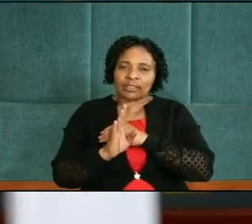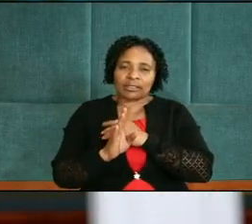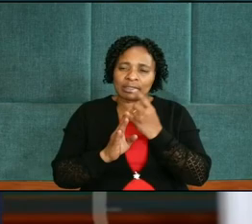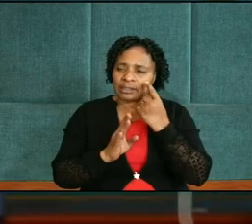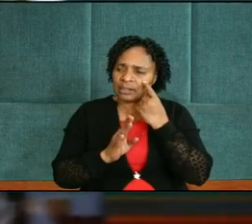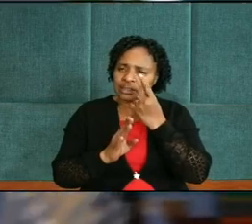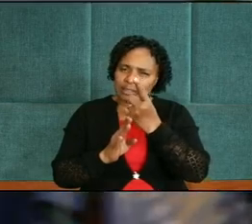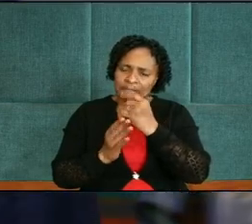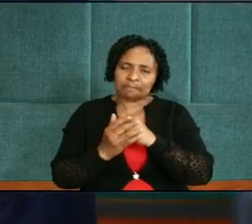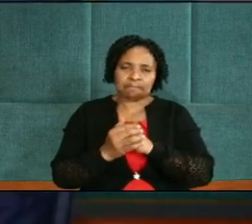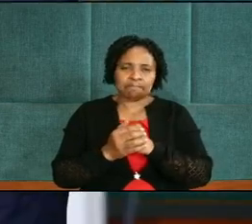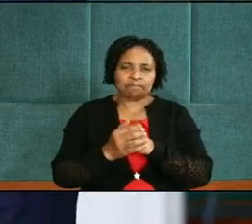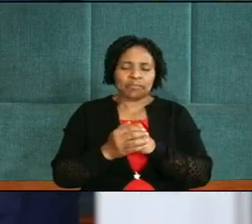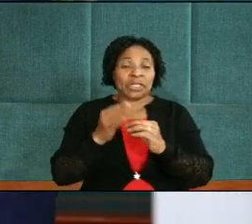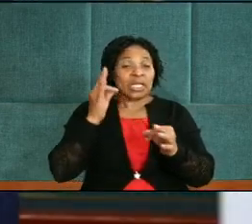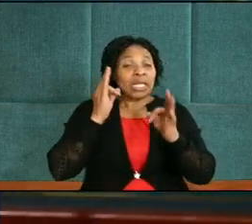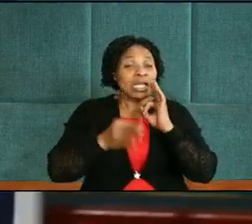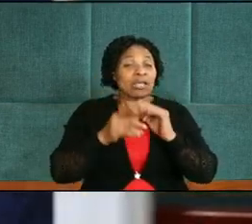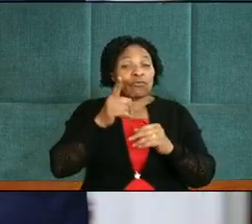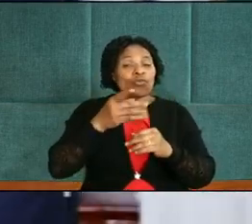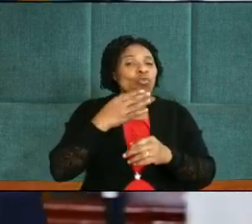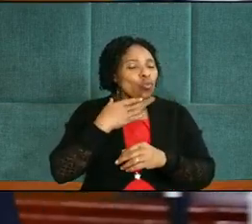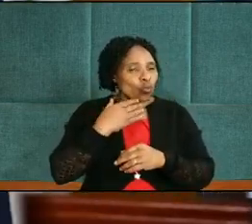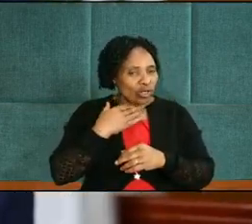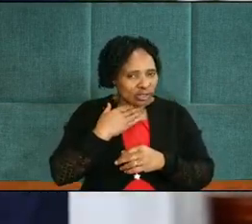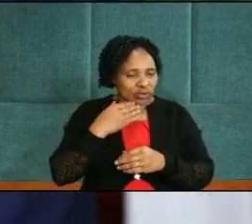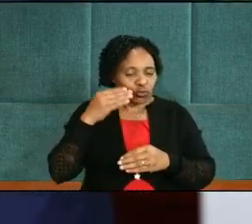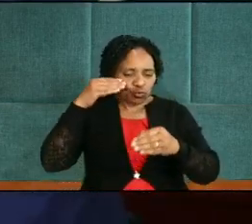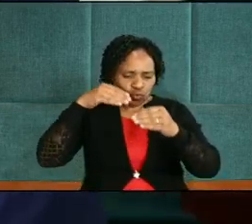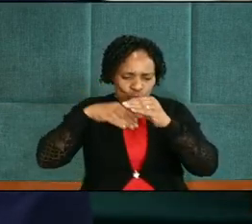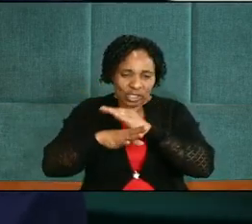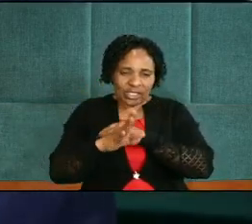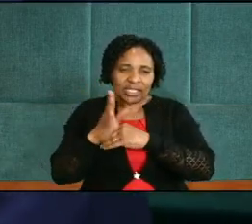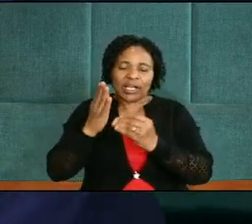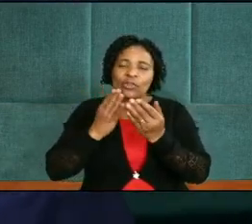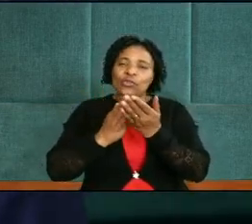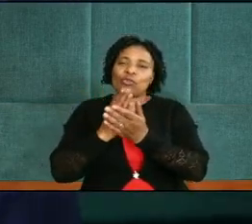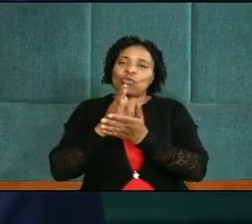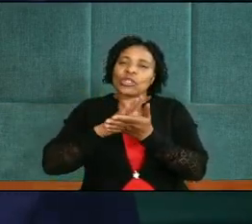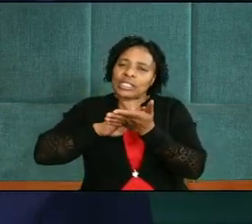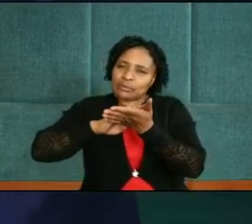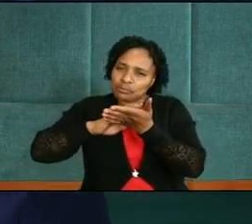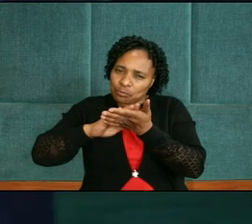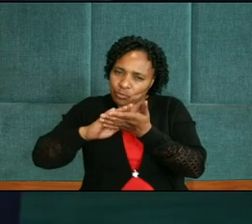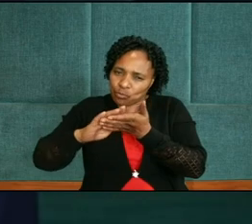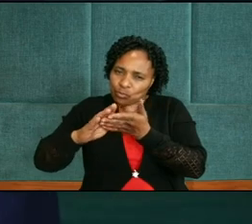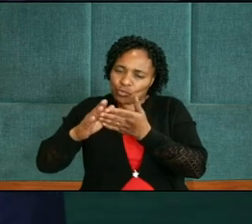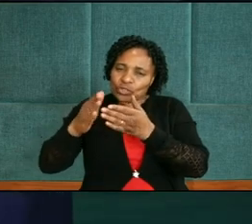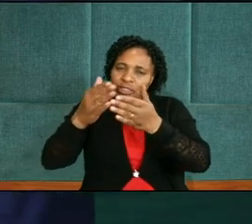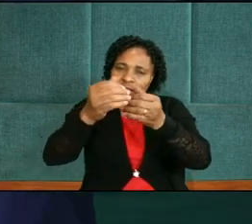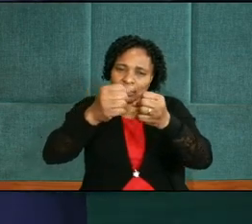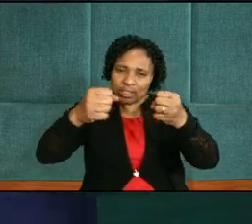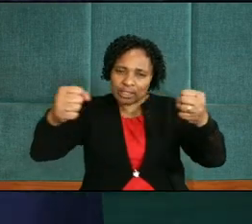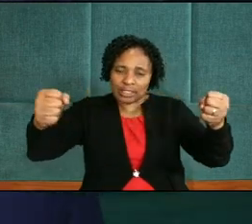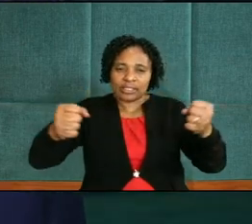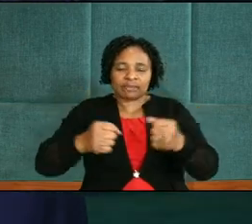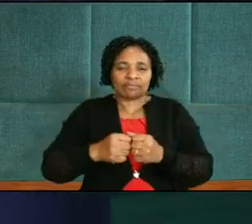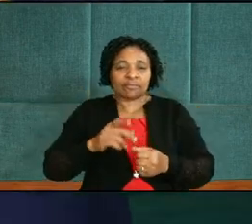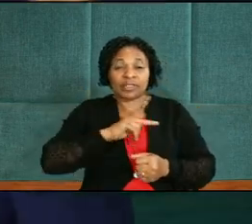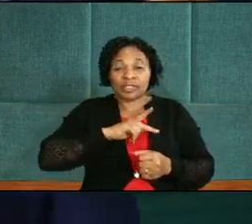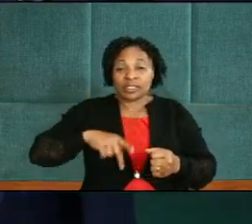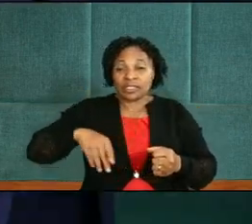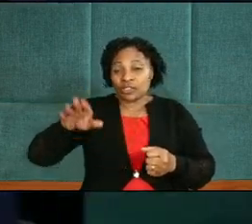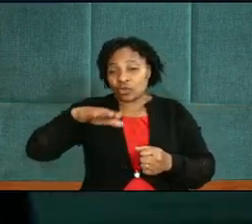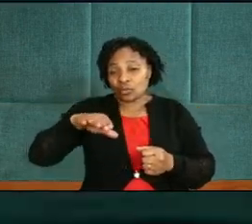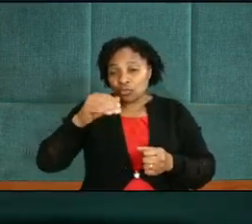blue's clues, that if you want to enter through that scanner into the kingdom, one of the things you want